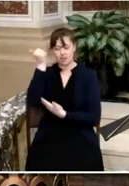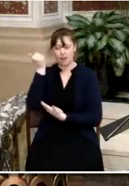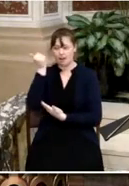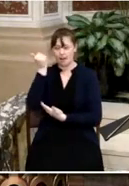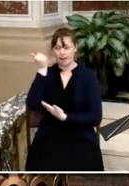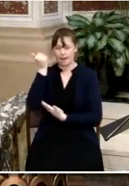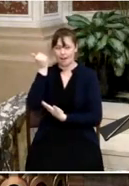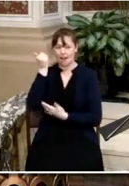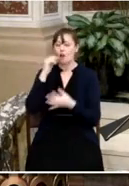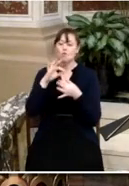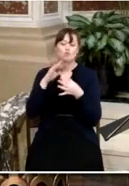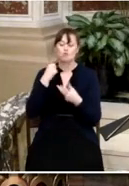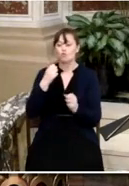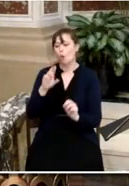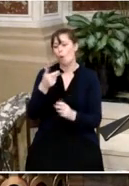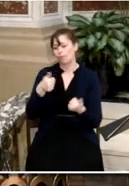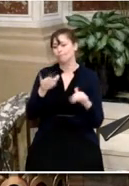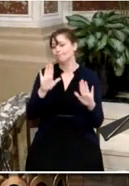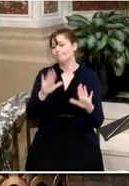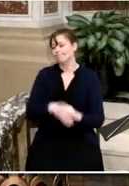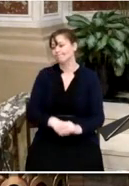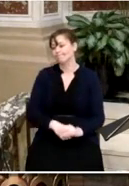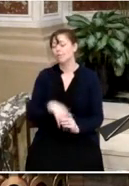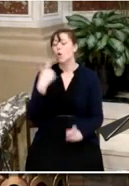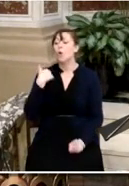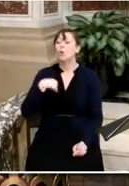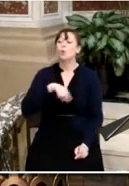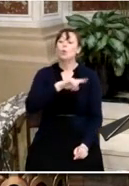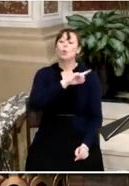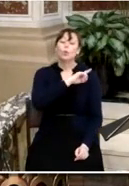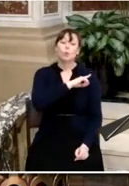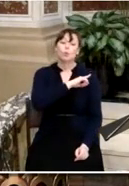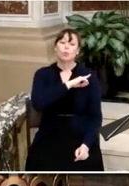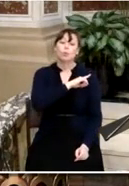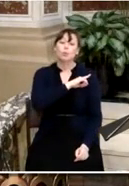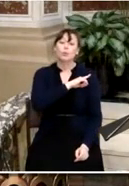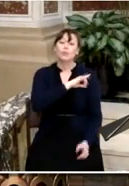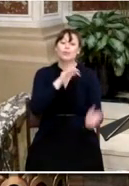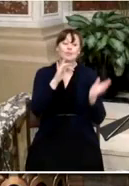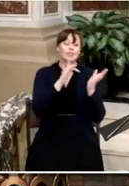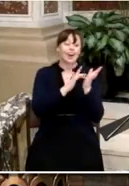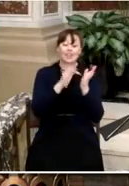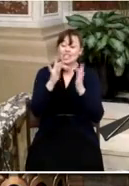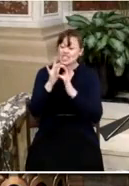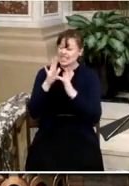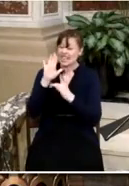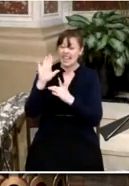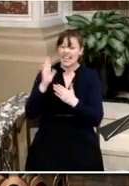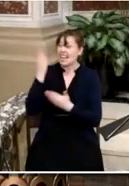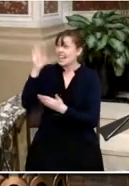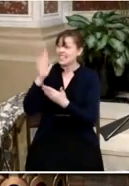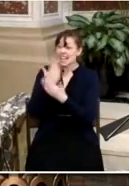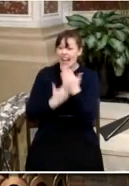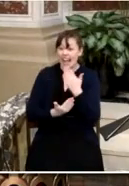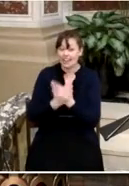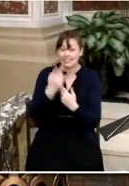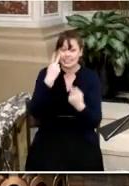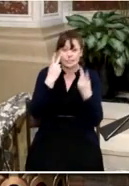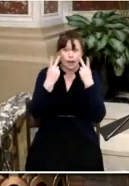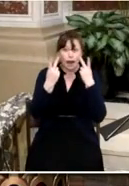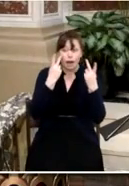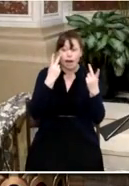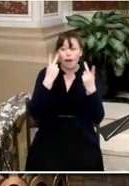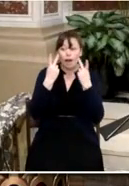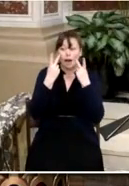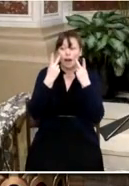nor abandons. We are Jesus's hands, his eyes,